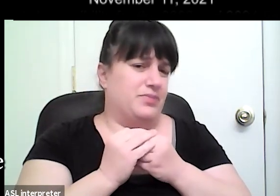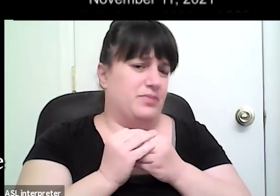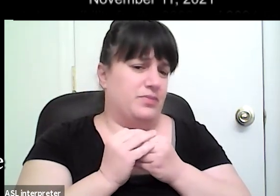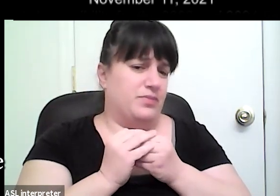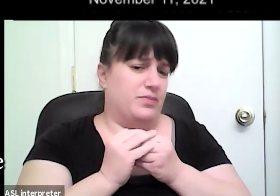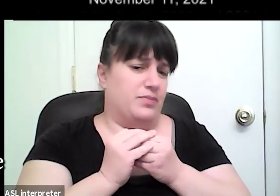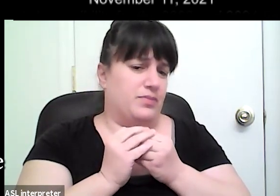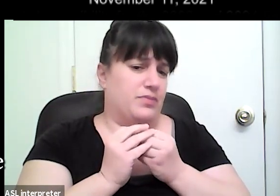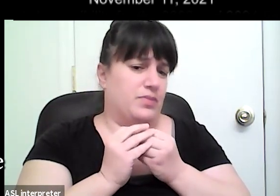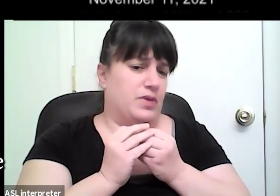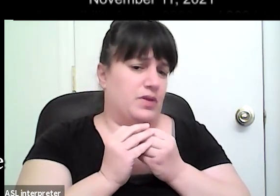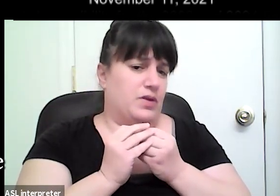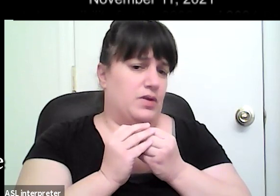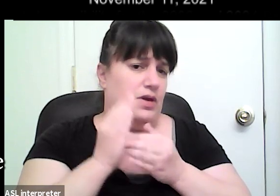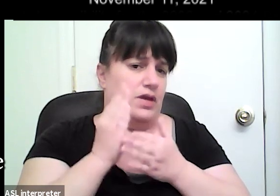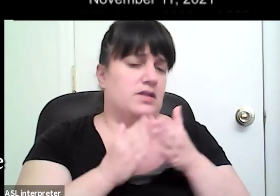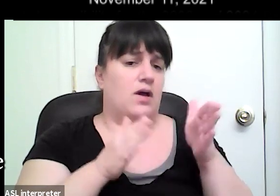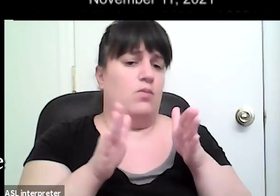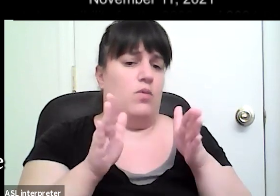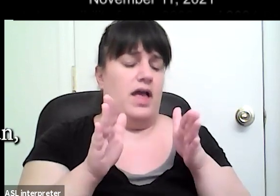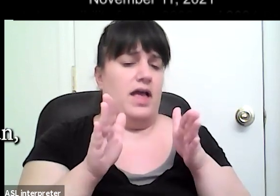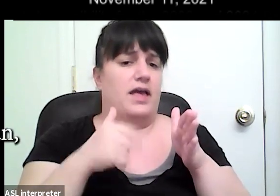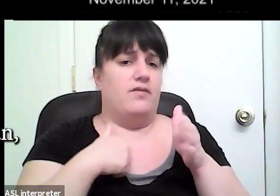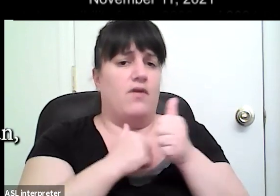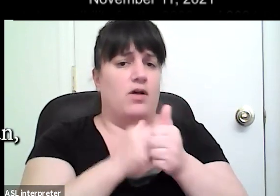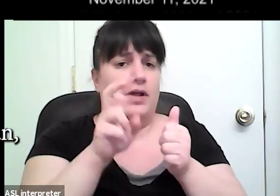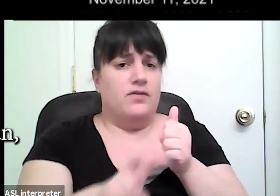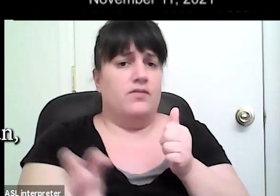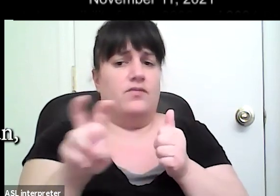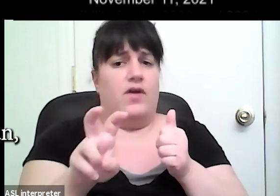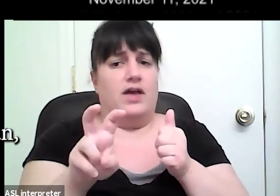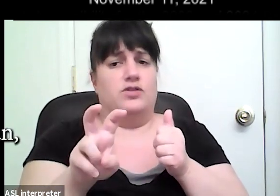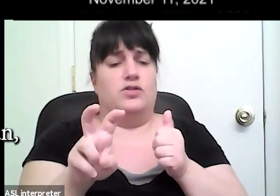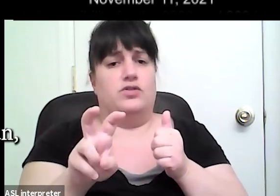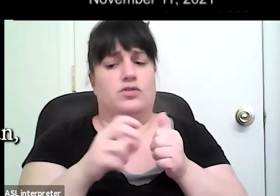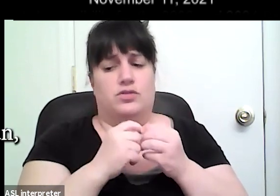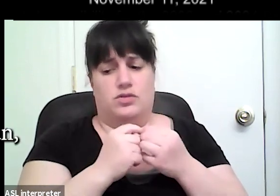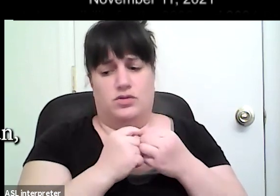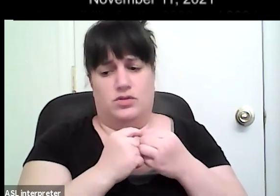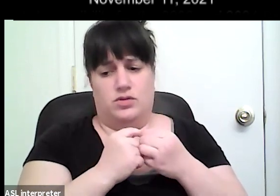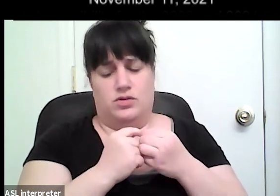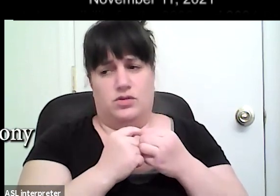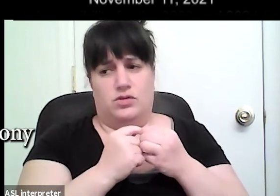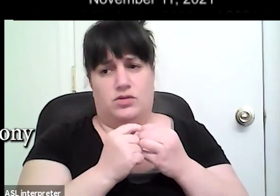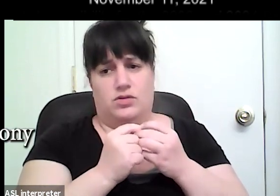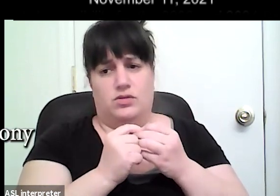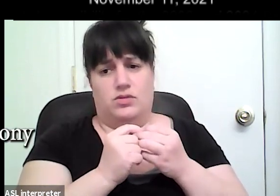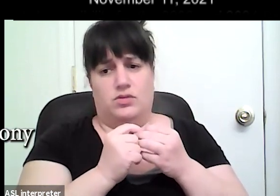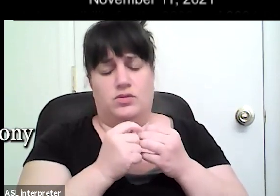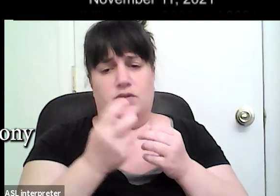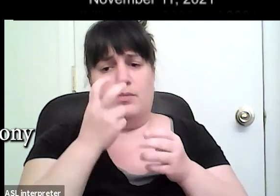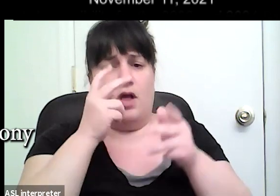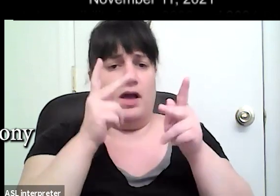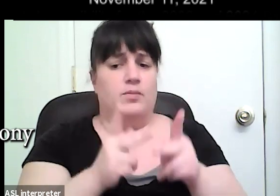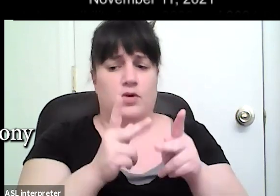in some ways, I was also following an adventure in the footsteps of Sir James Holman, who was a blind person who navigated